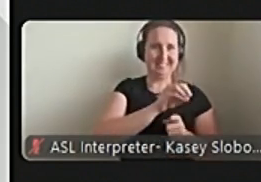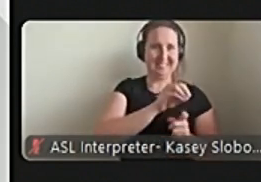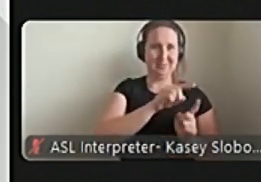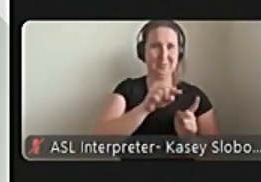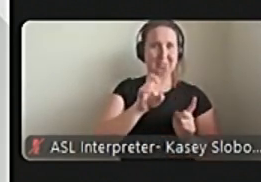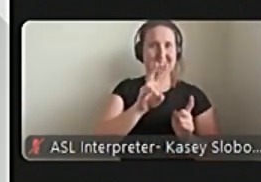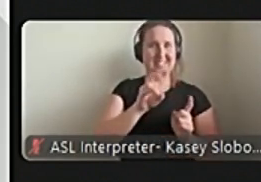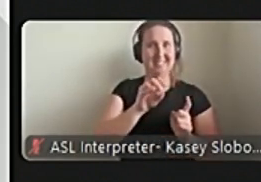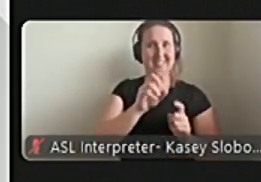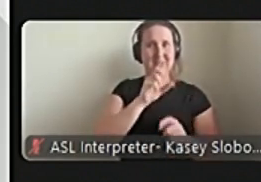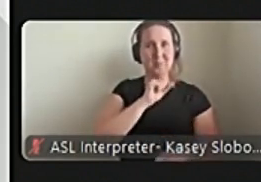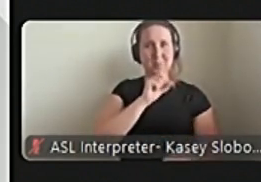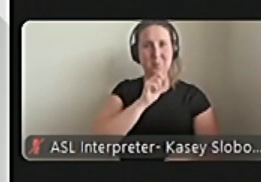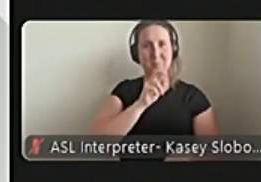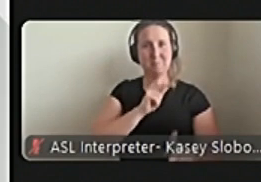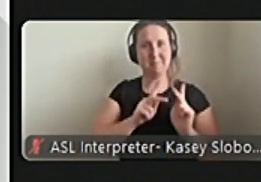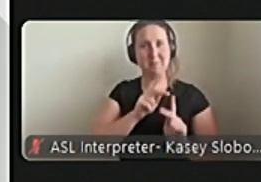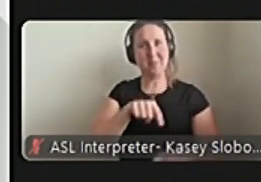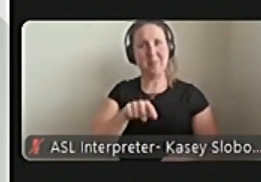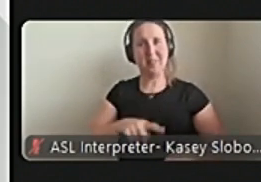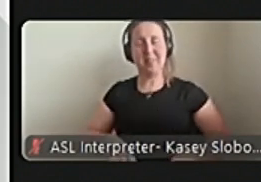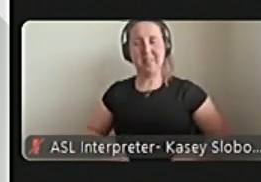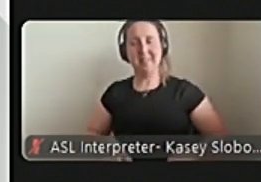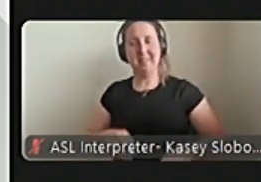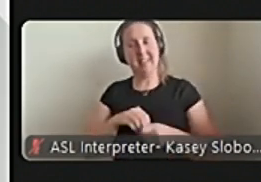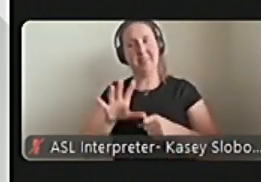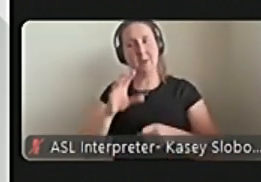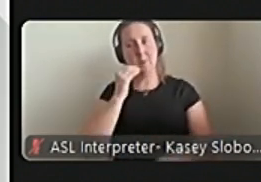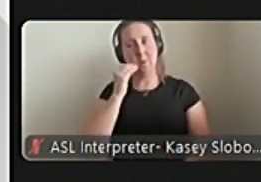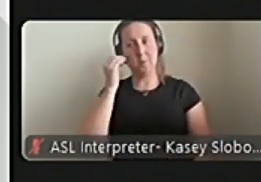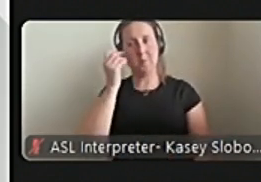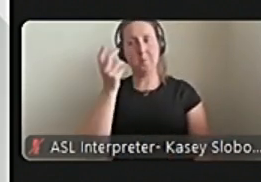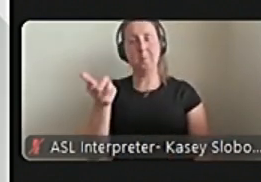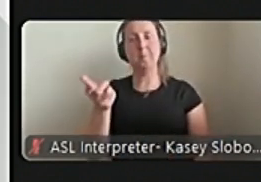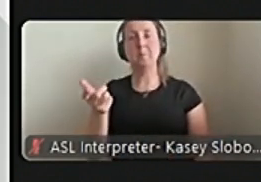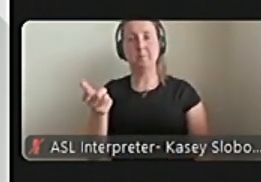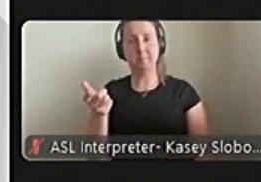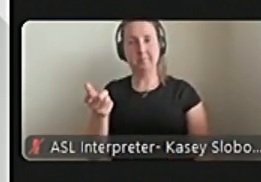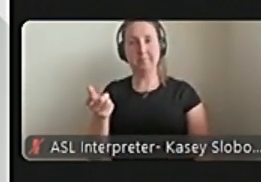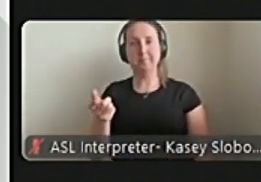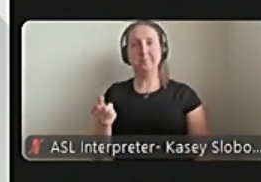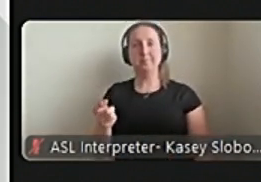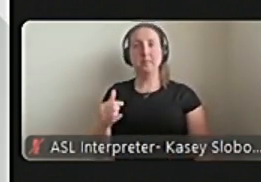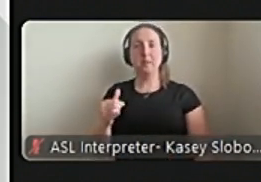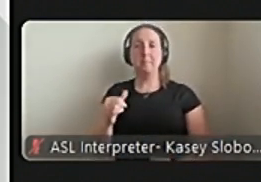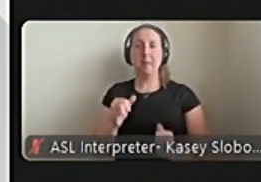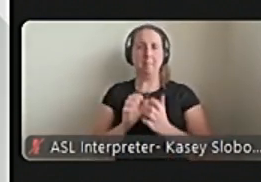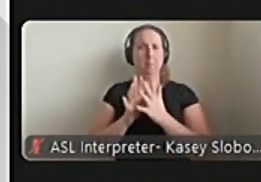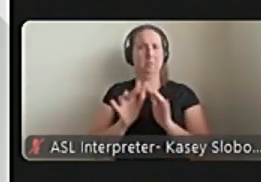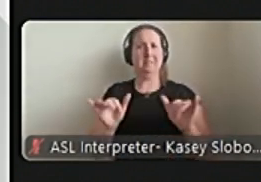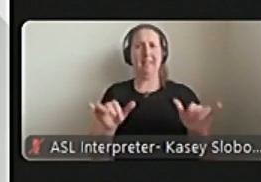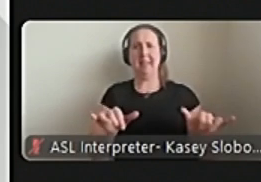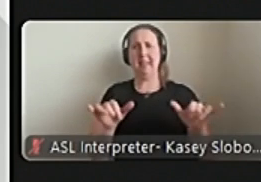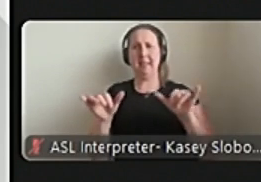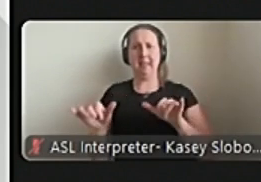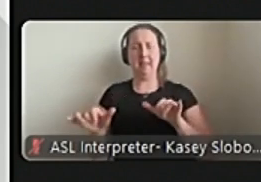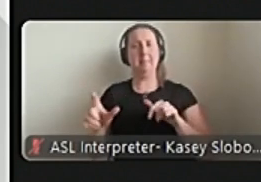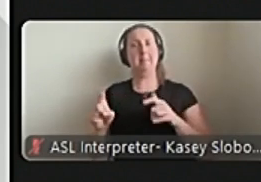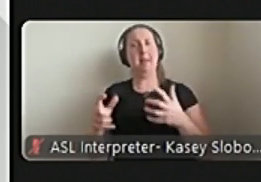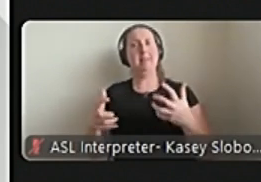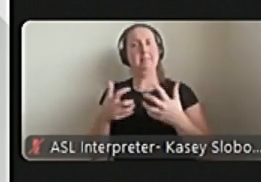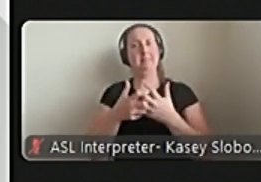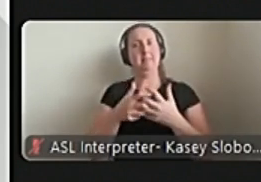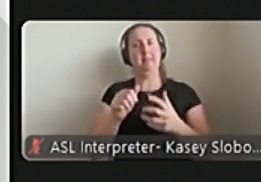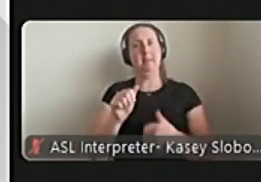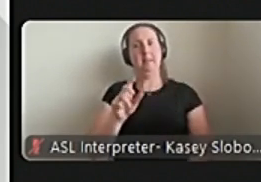with cognitive issue in the home, and trying to, but you approach it the same way. You still have to adapt. You just adapt